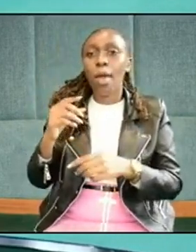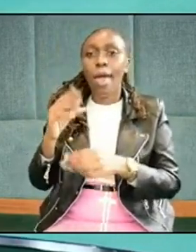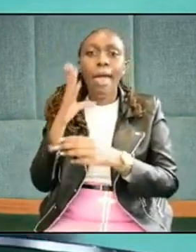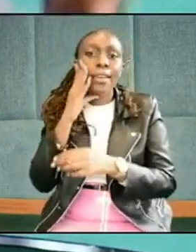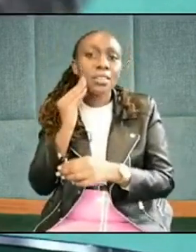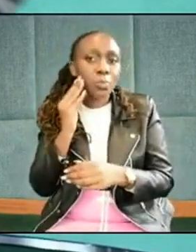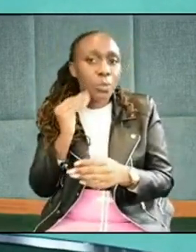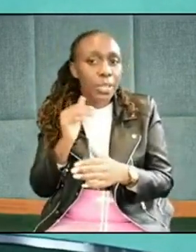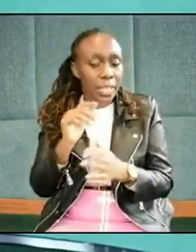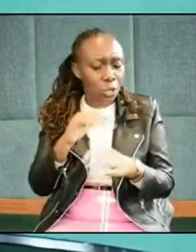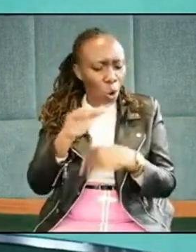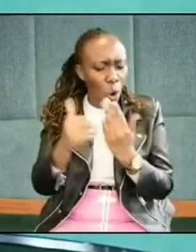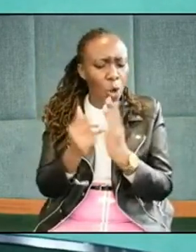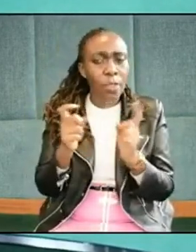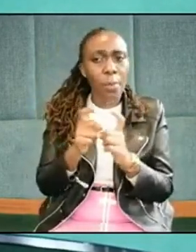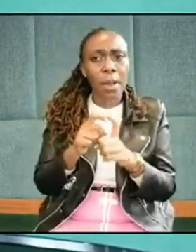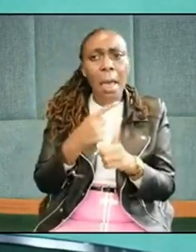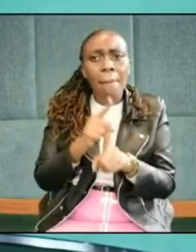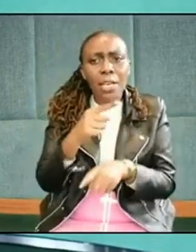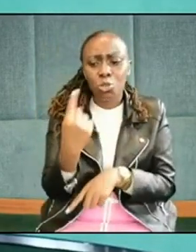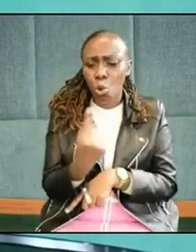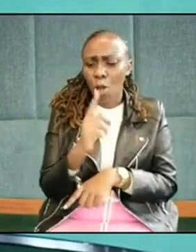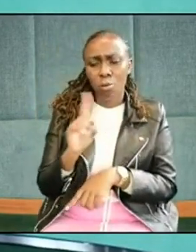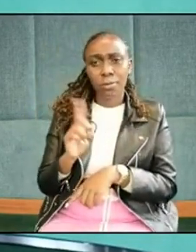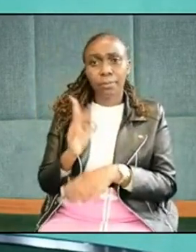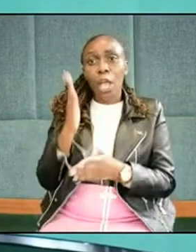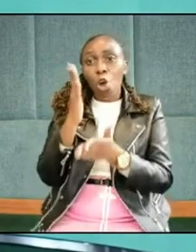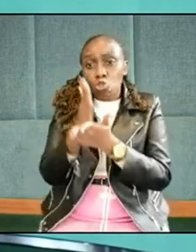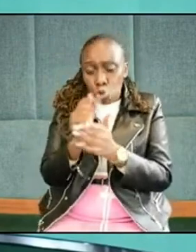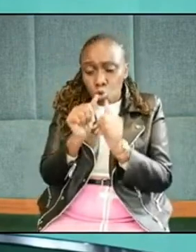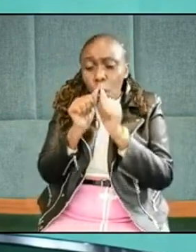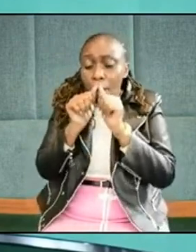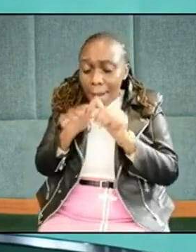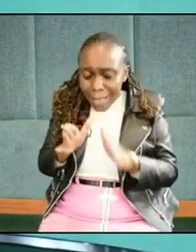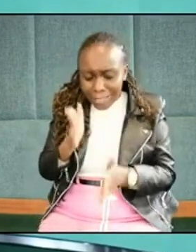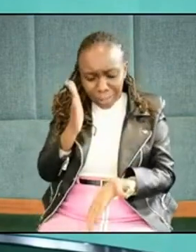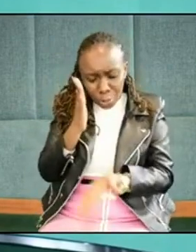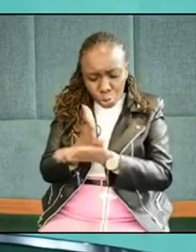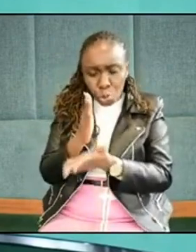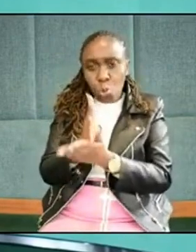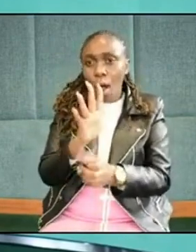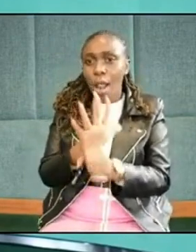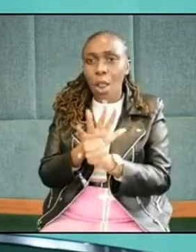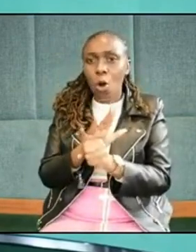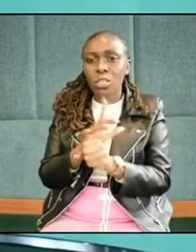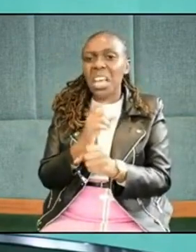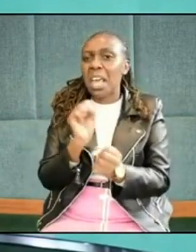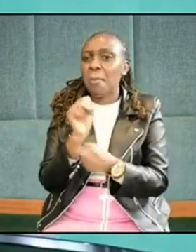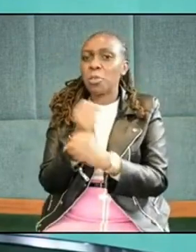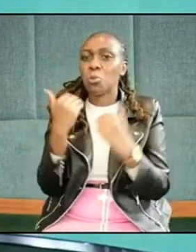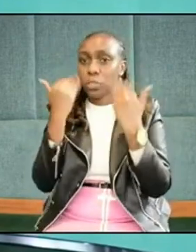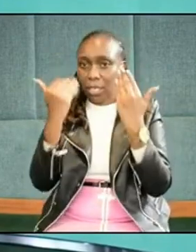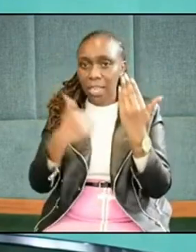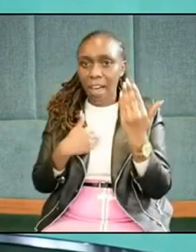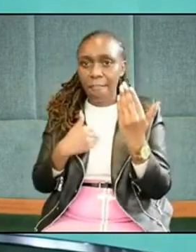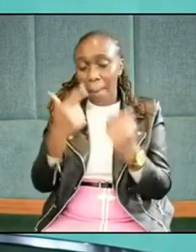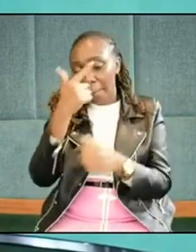alone. He is there with you. You can be too blessed to be stressed even in your situation because you are not